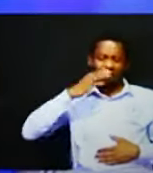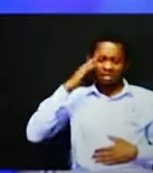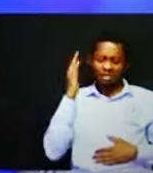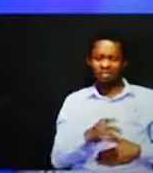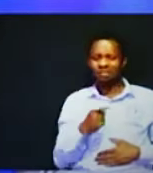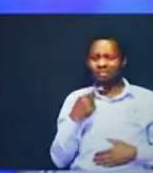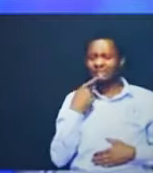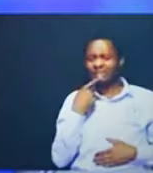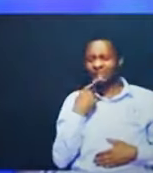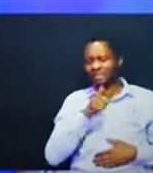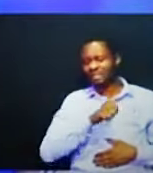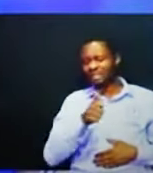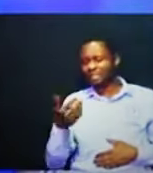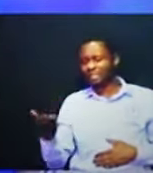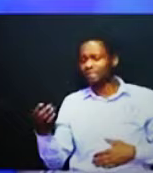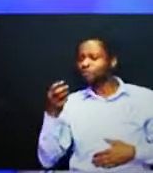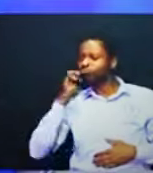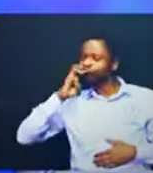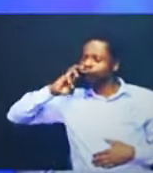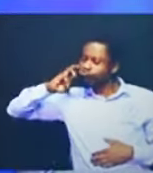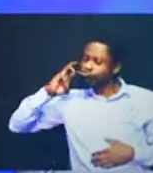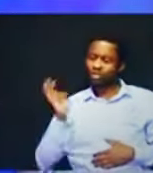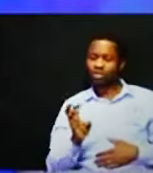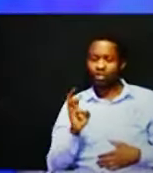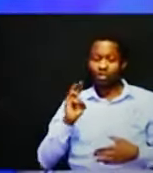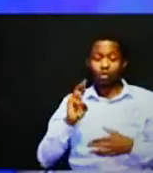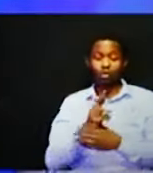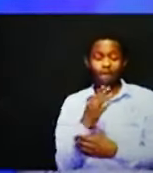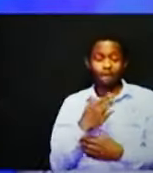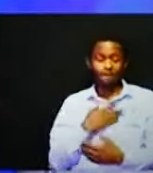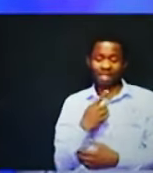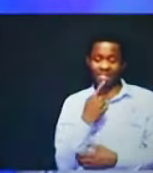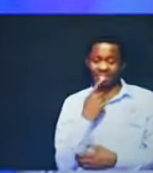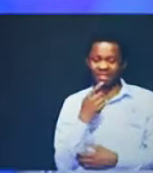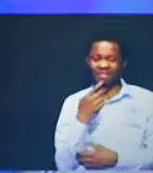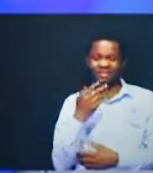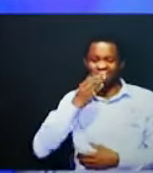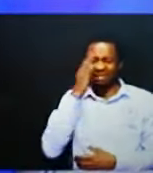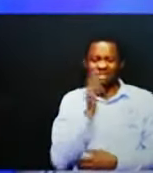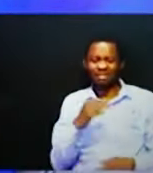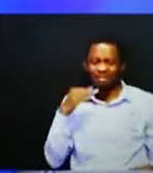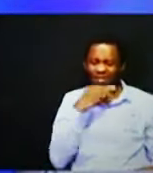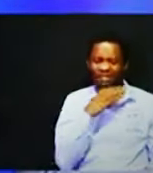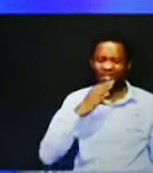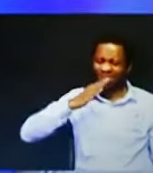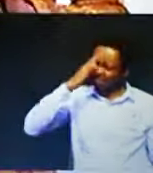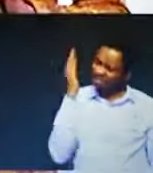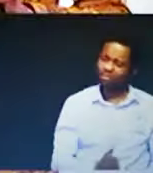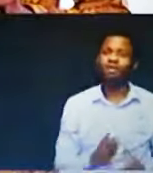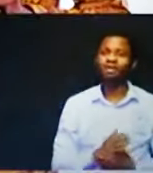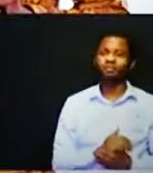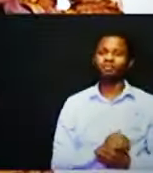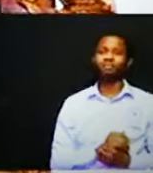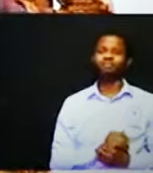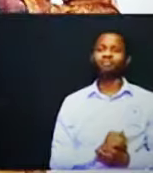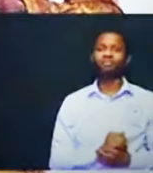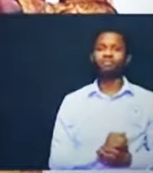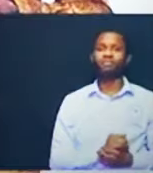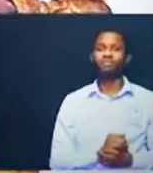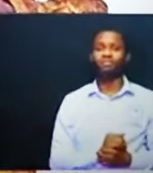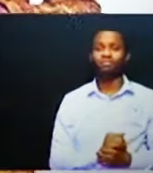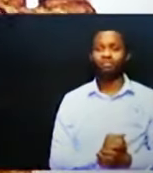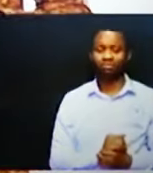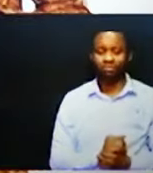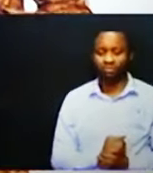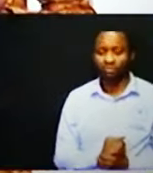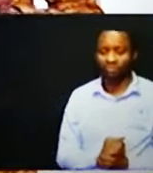anything wicked, or my tongue will not utter lies. Now, say, so when you're uncoupon, where ye me bim